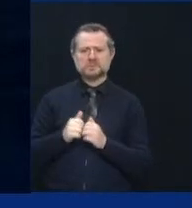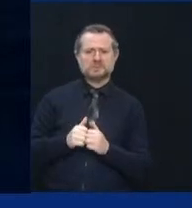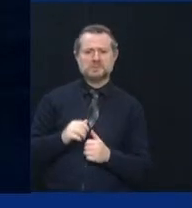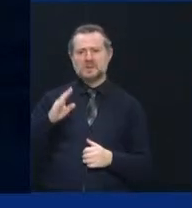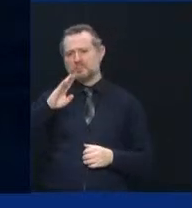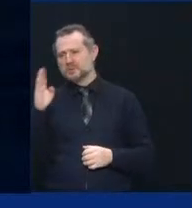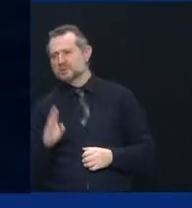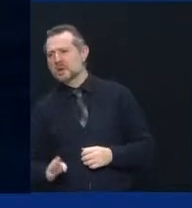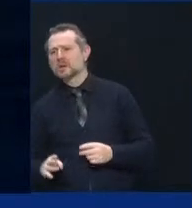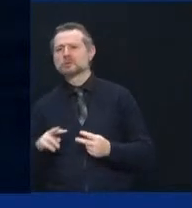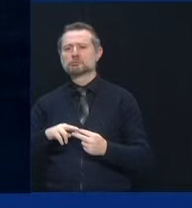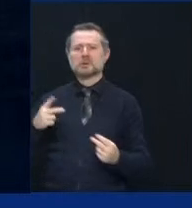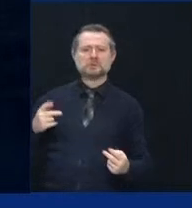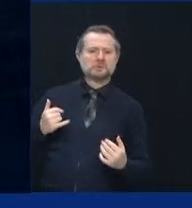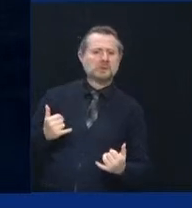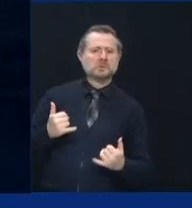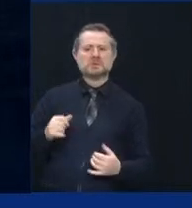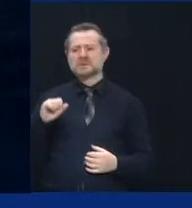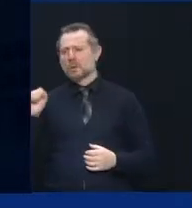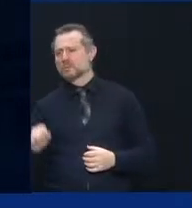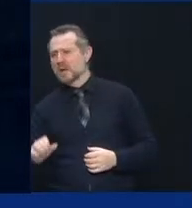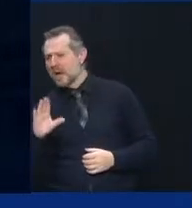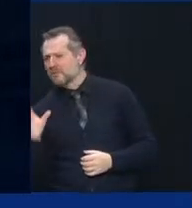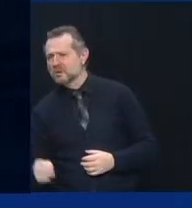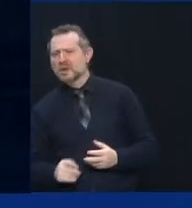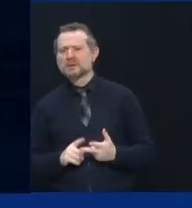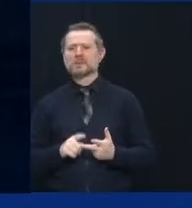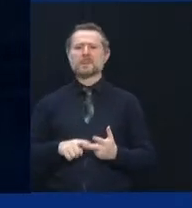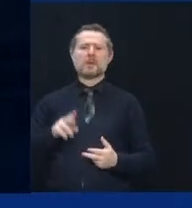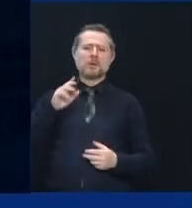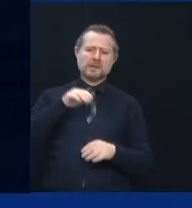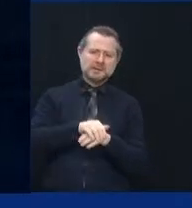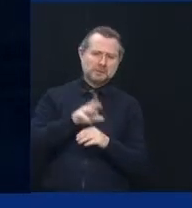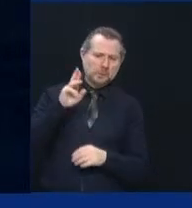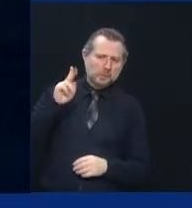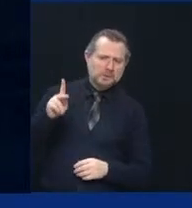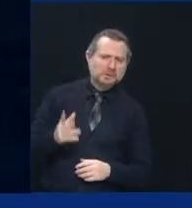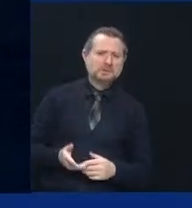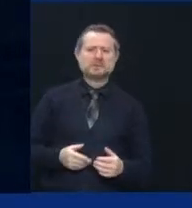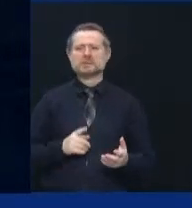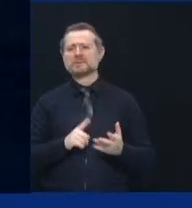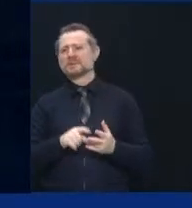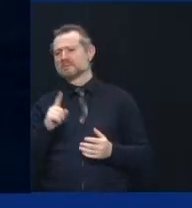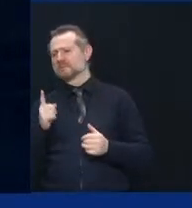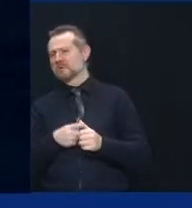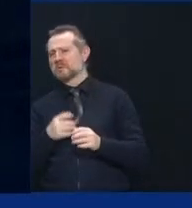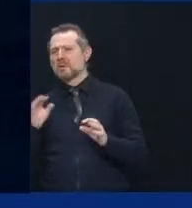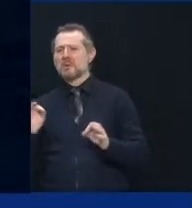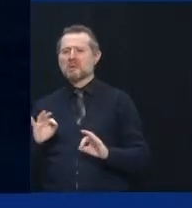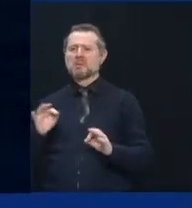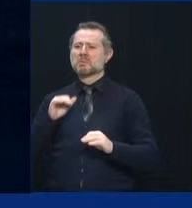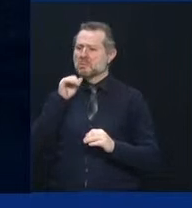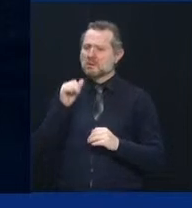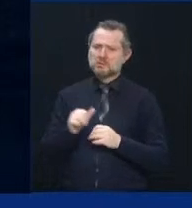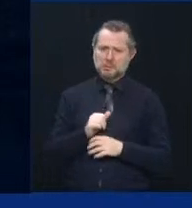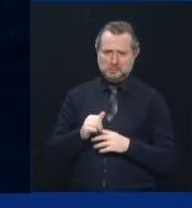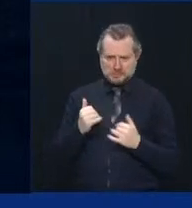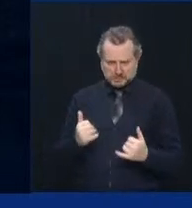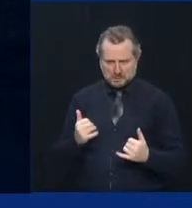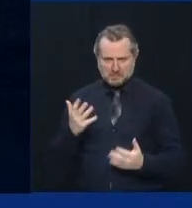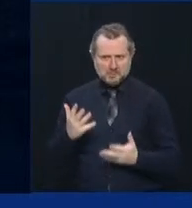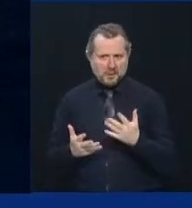strain now and the South African strain and the UK strain? First they said it was not more dangerous. Now they're saying it maybe is